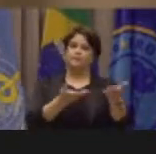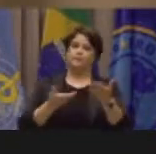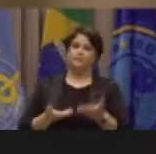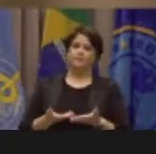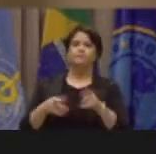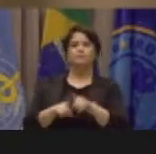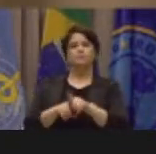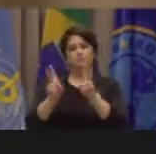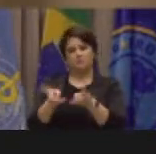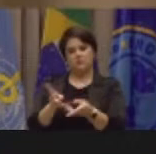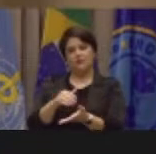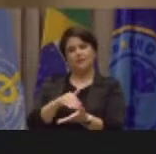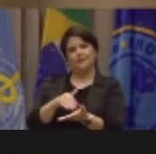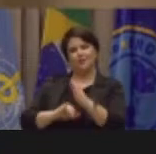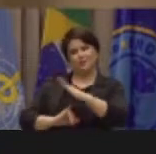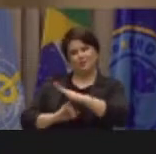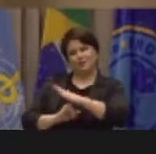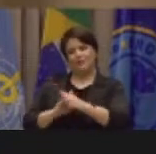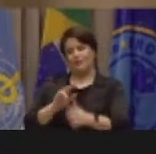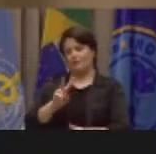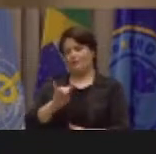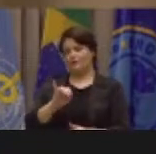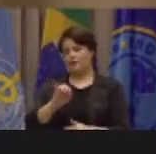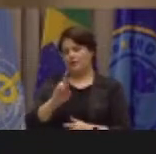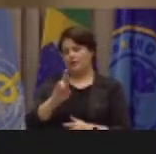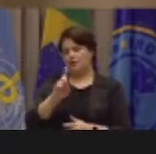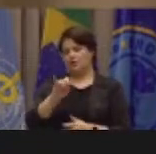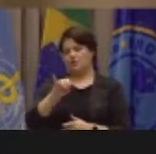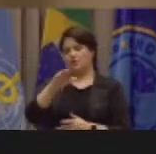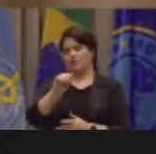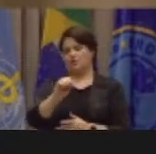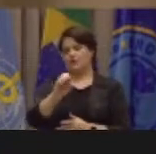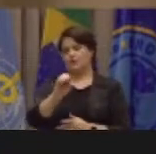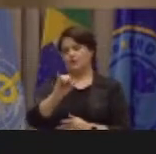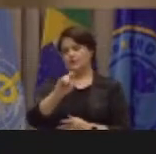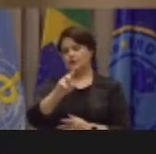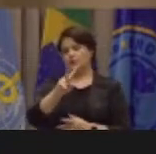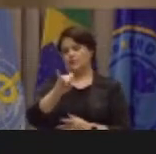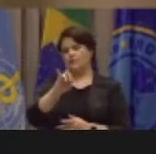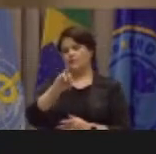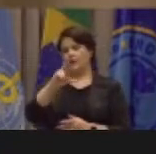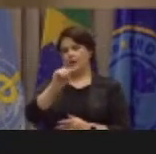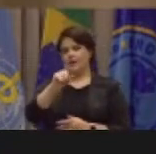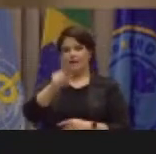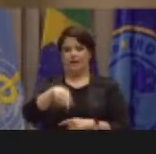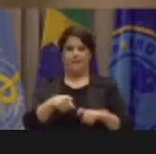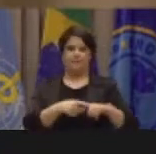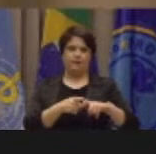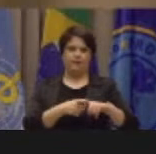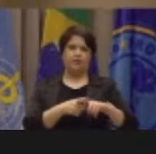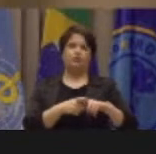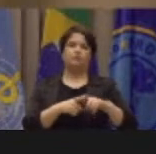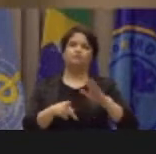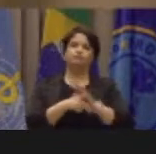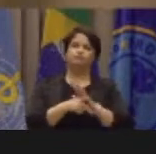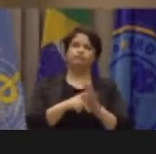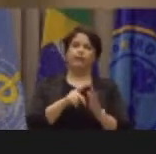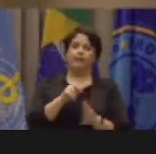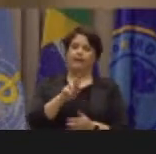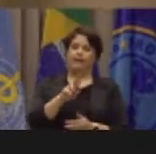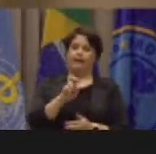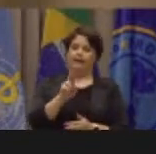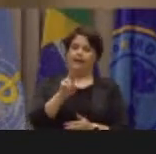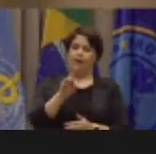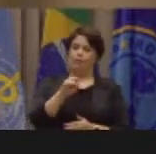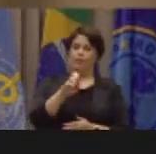to invite from the same institution, Virginia Silveira, please. Dr. Silveira is a doctor, rheumatologist,